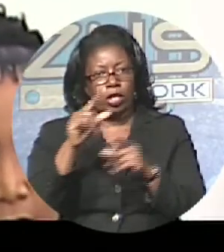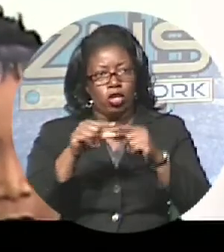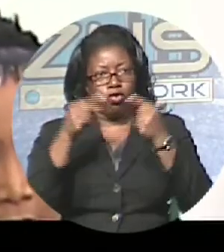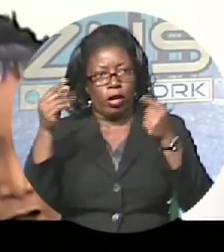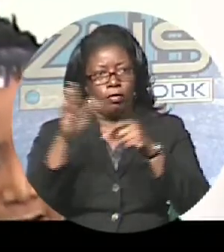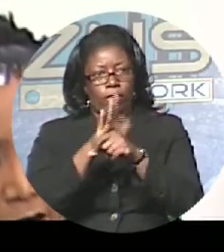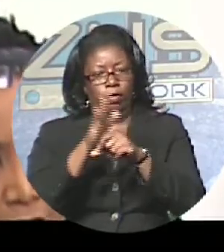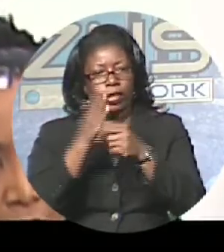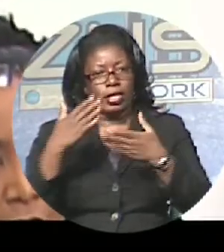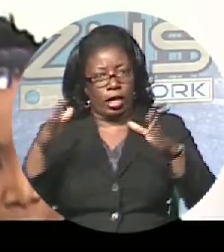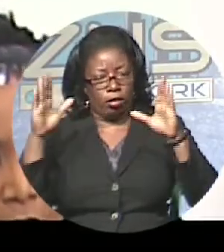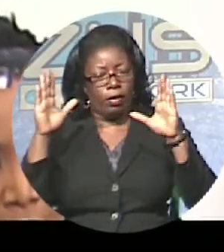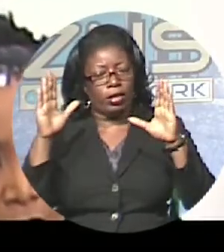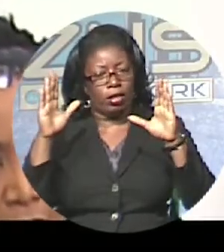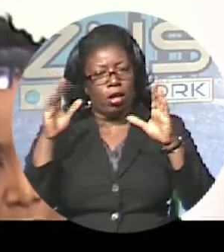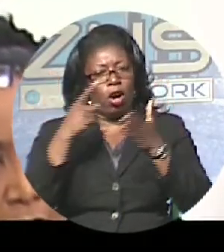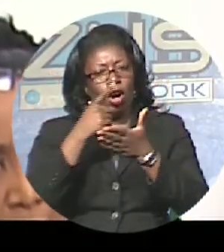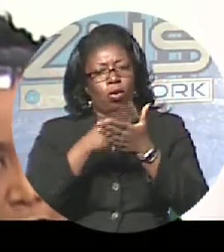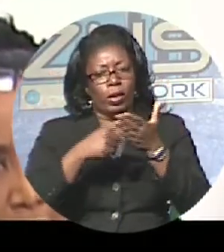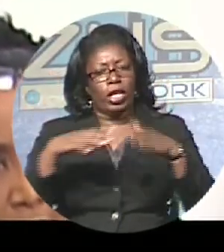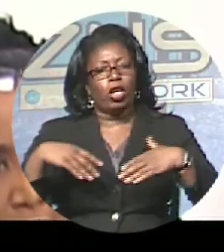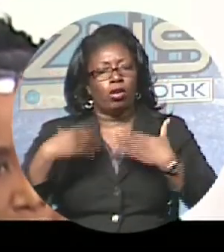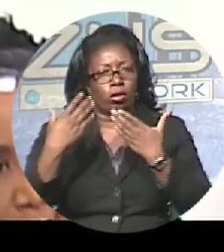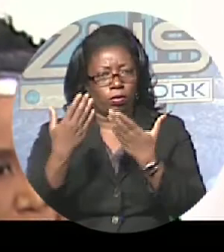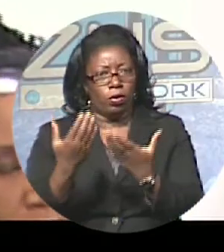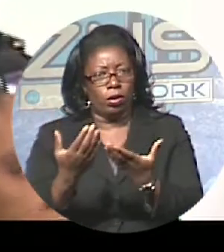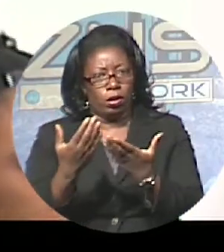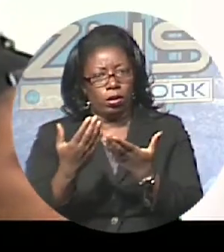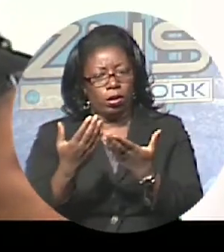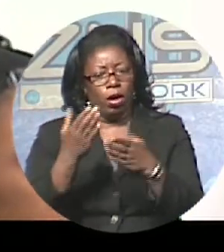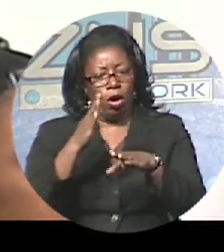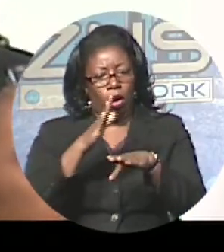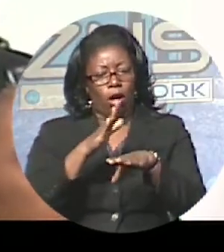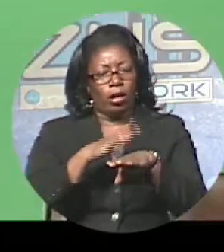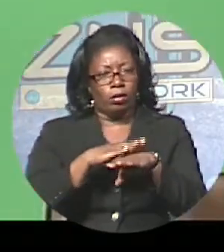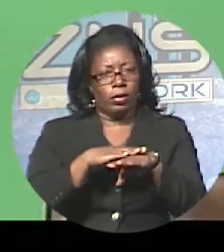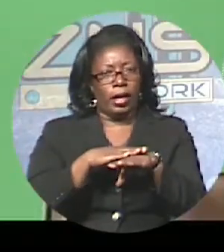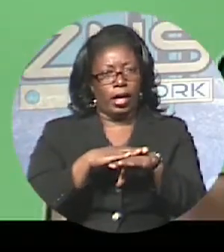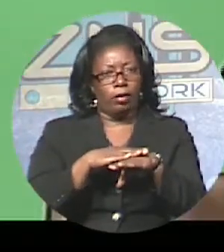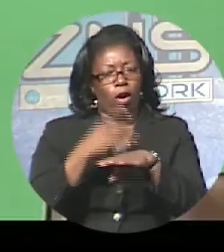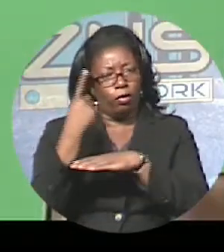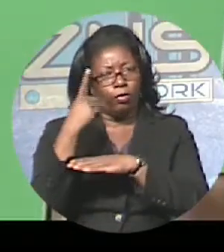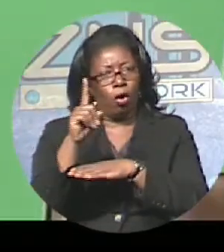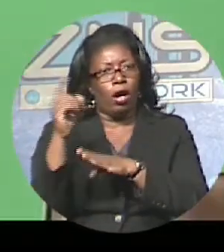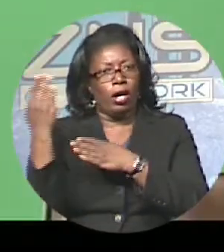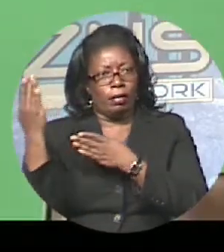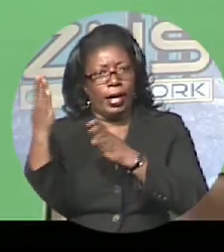the sacrifices that they made fallen on behalf of all Bahamians, both black and white alike. They